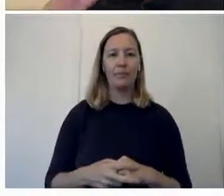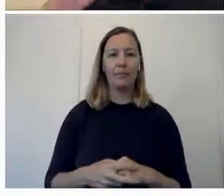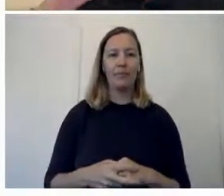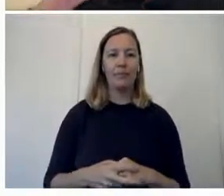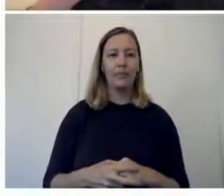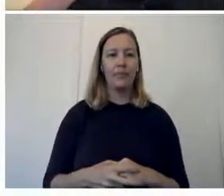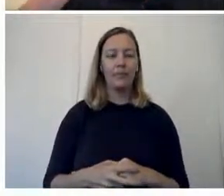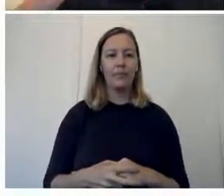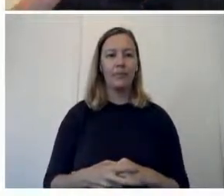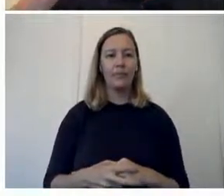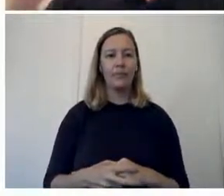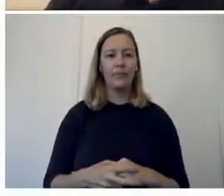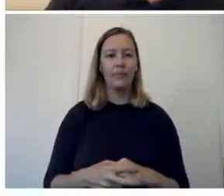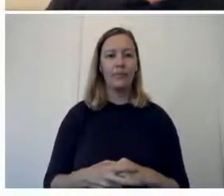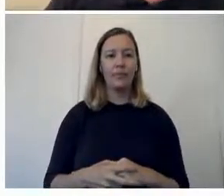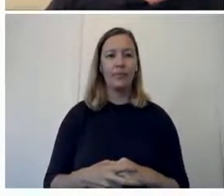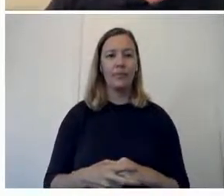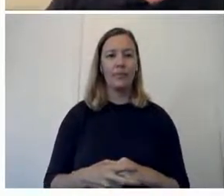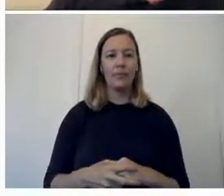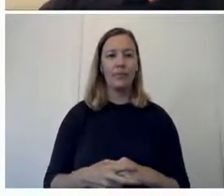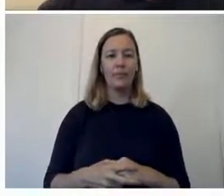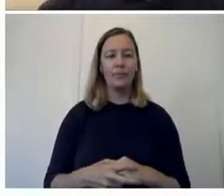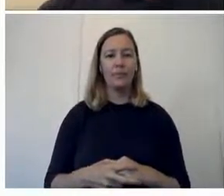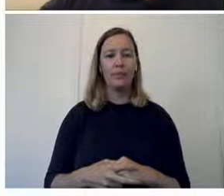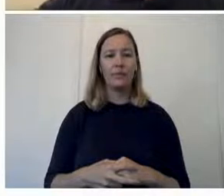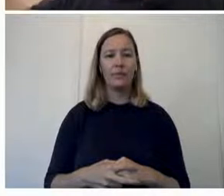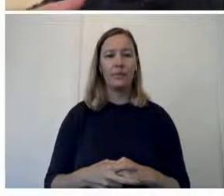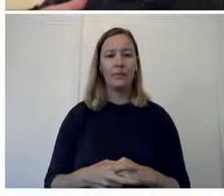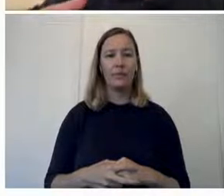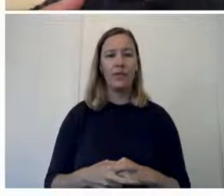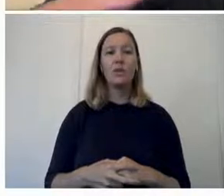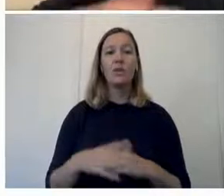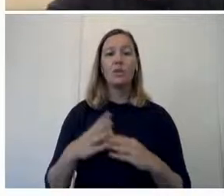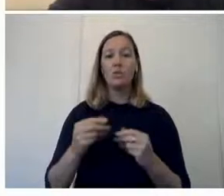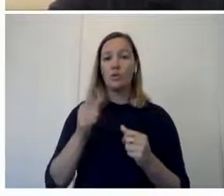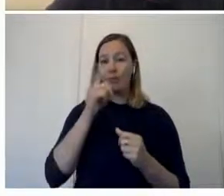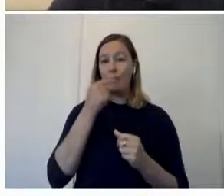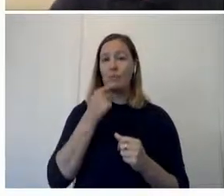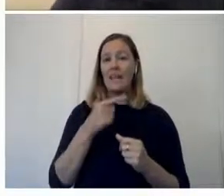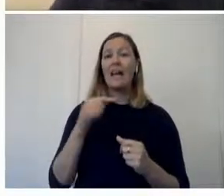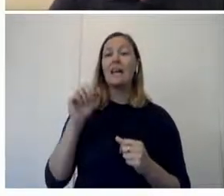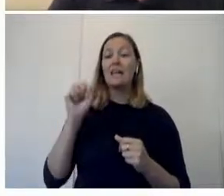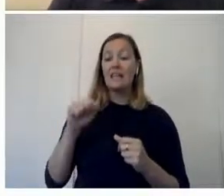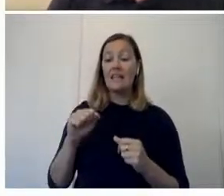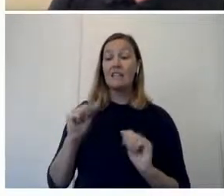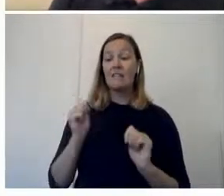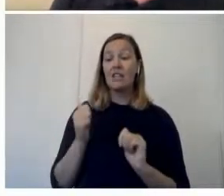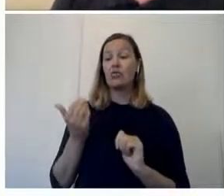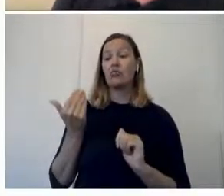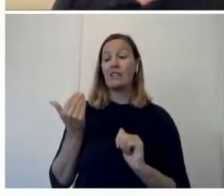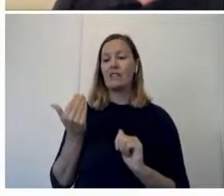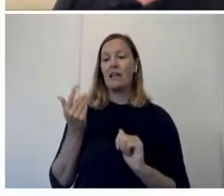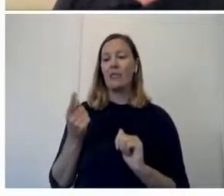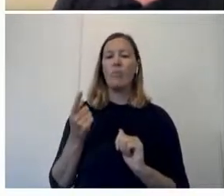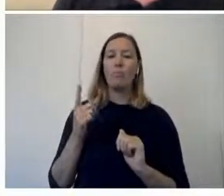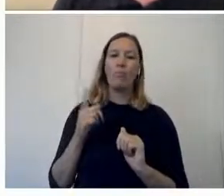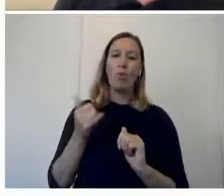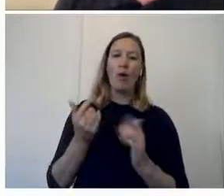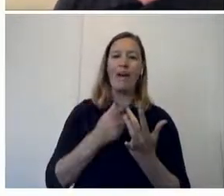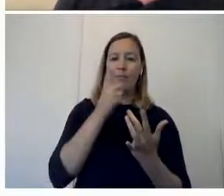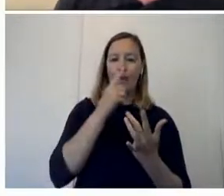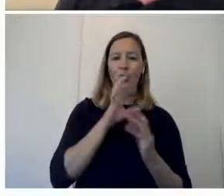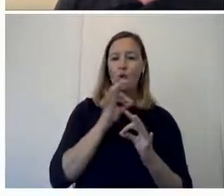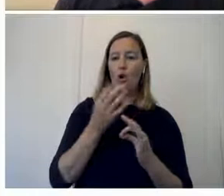So we've got, I've been recently, and I've been to that, but not recently. But we also ask another question, which